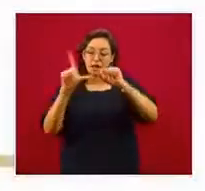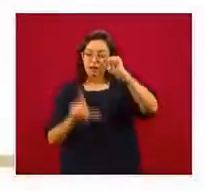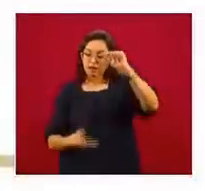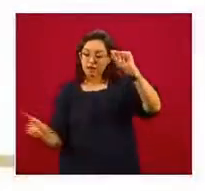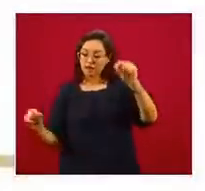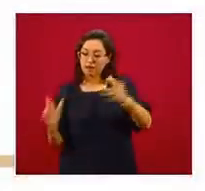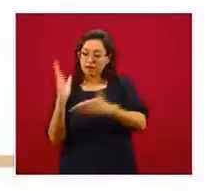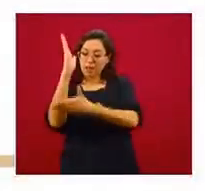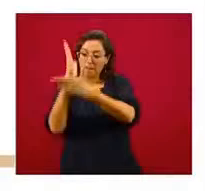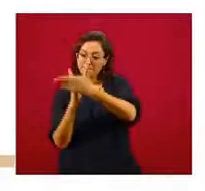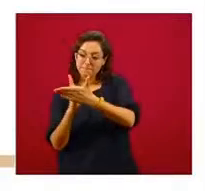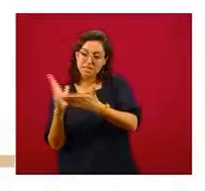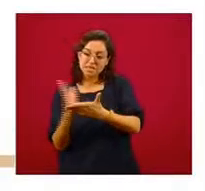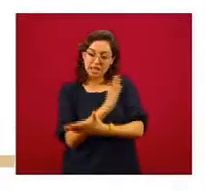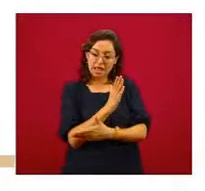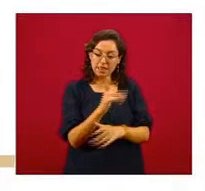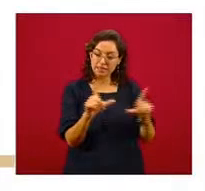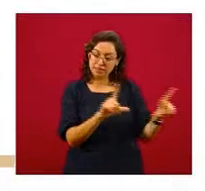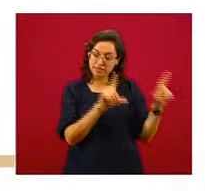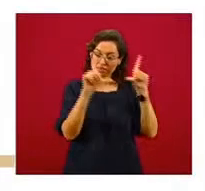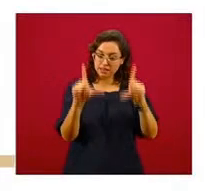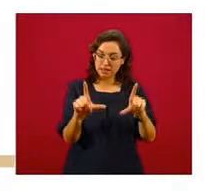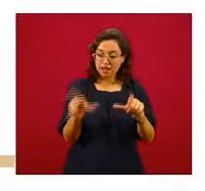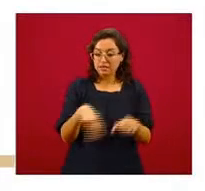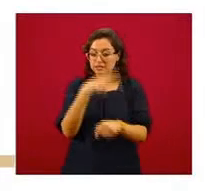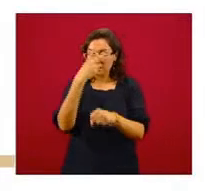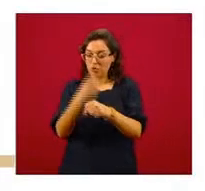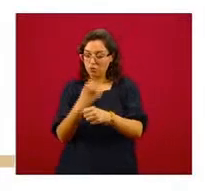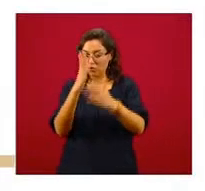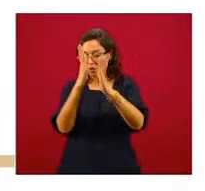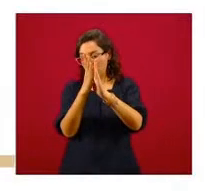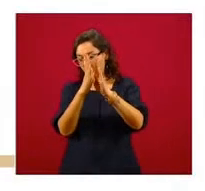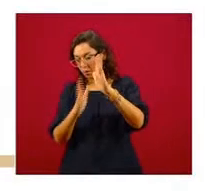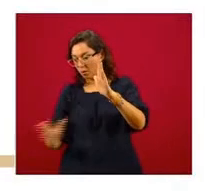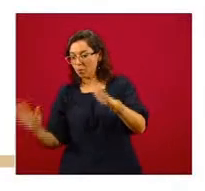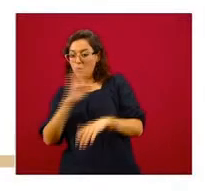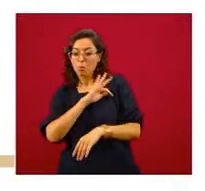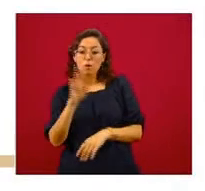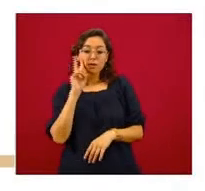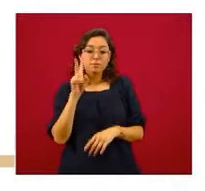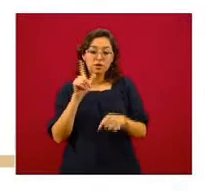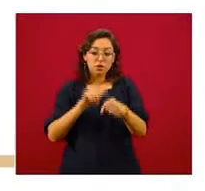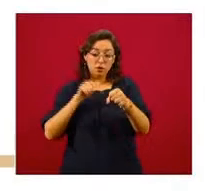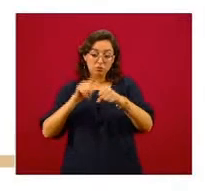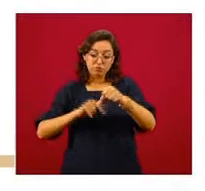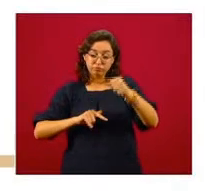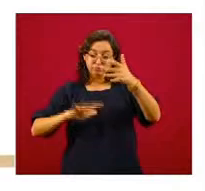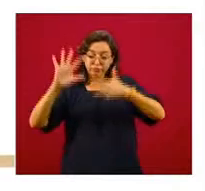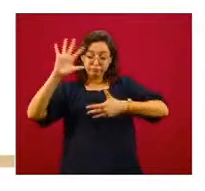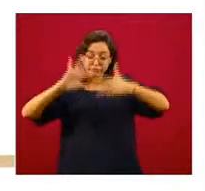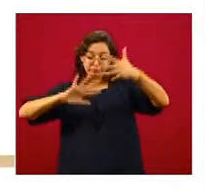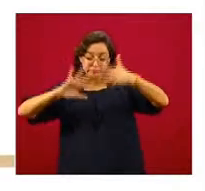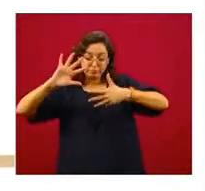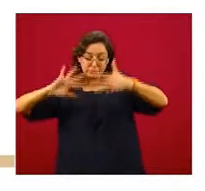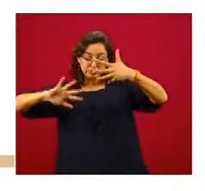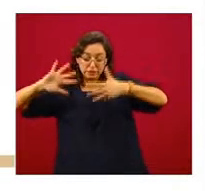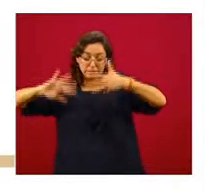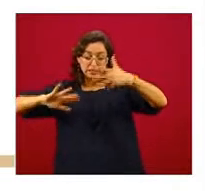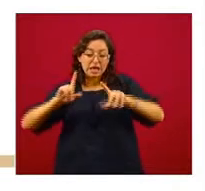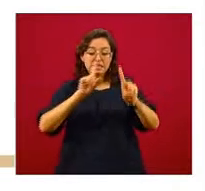The country was broken down into 2 slides here, and you will see all these colors